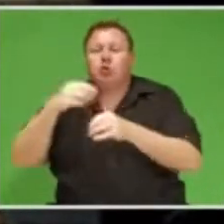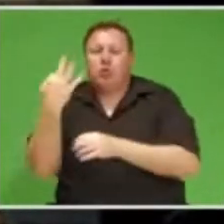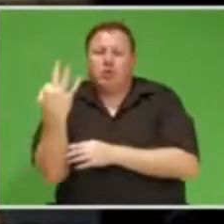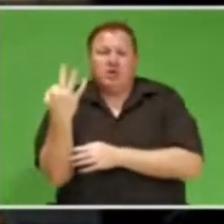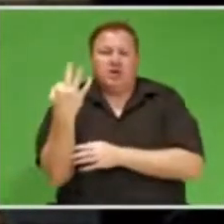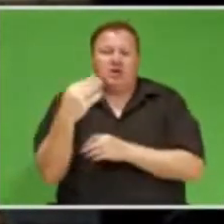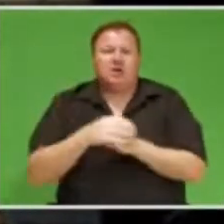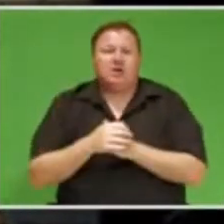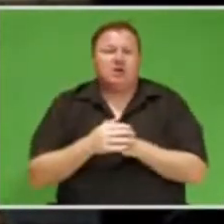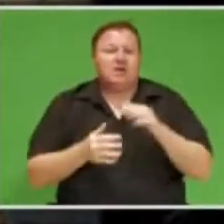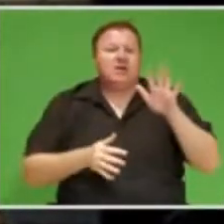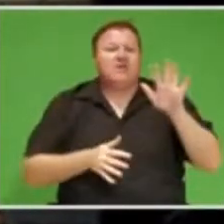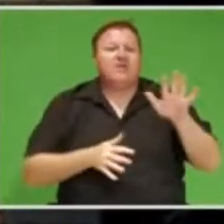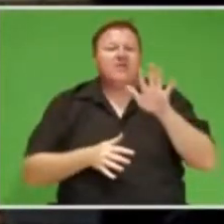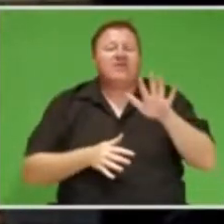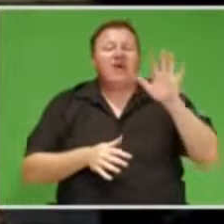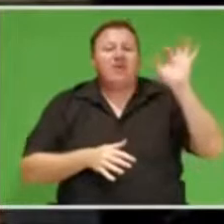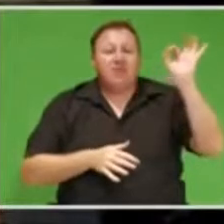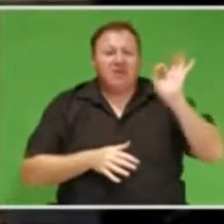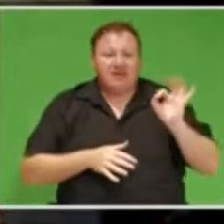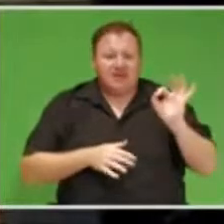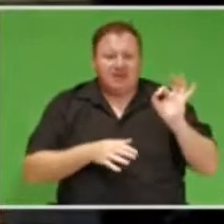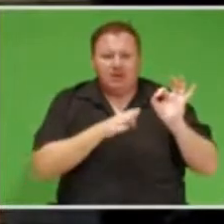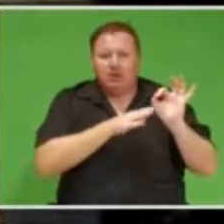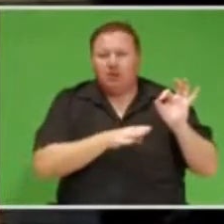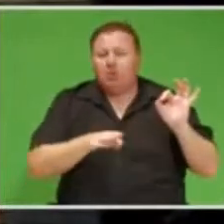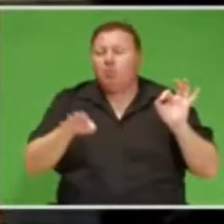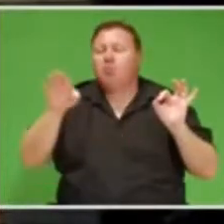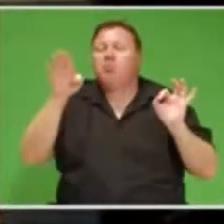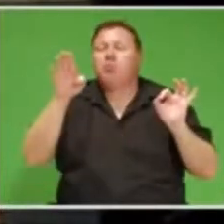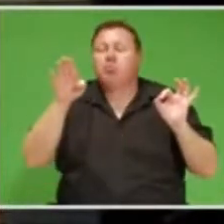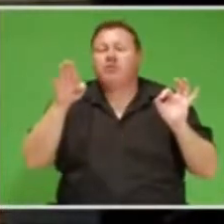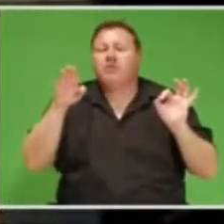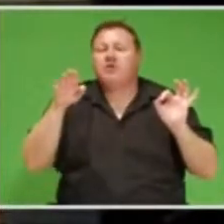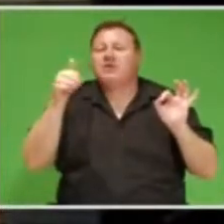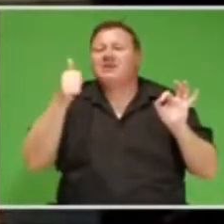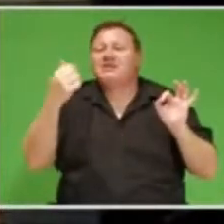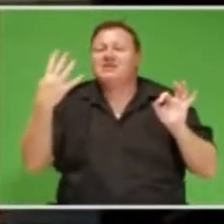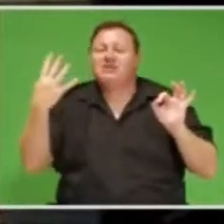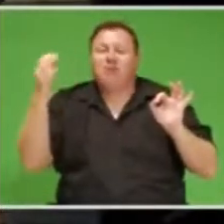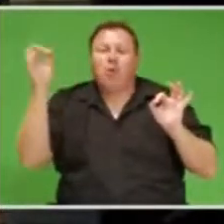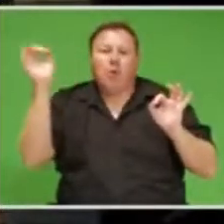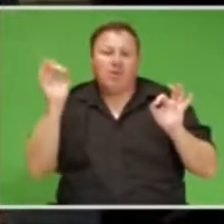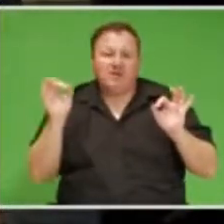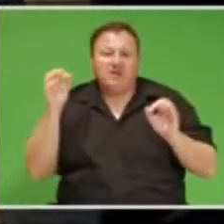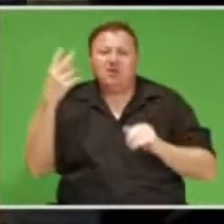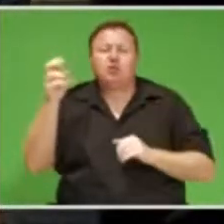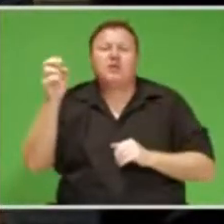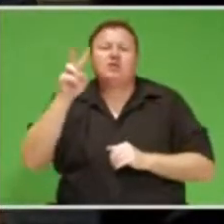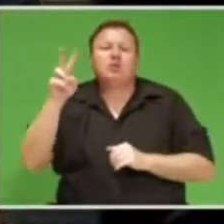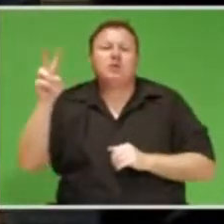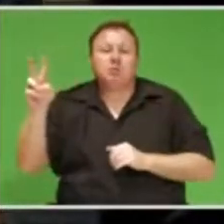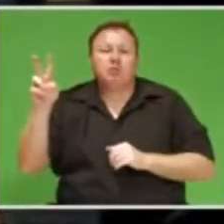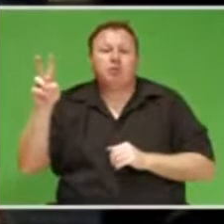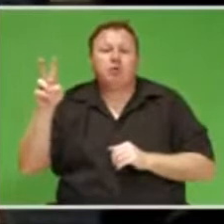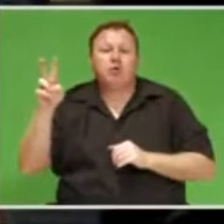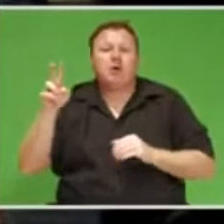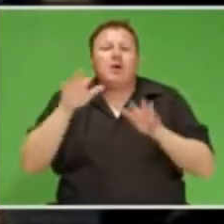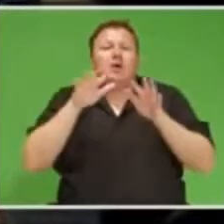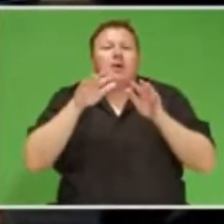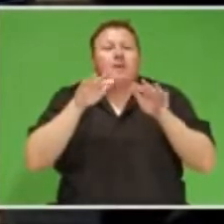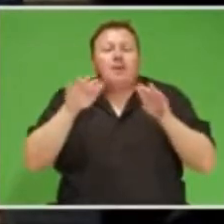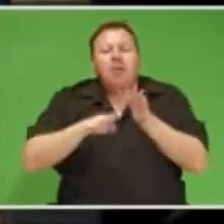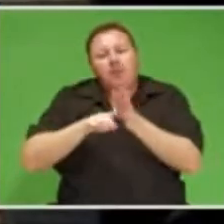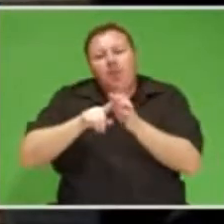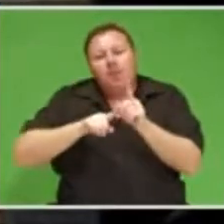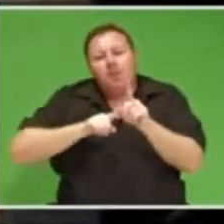improved from 55% in 2019 to 64% in 2022. Now,